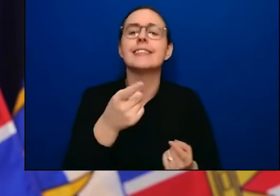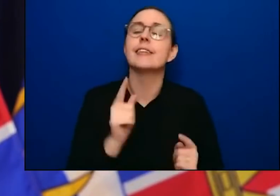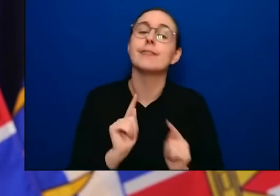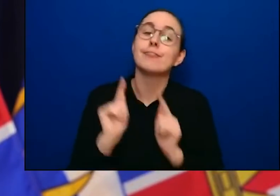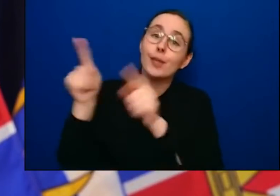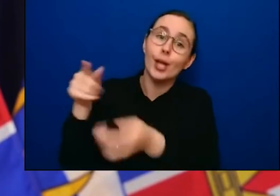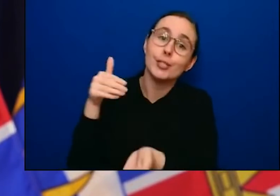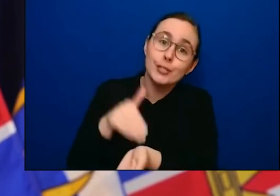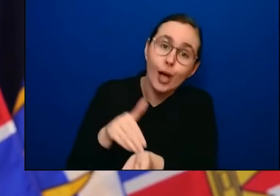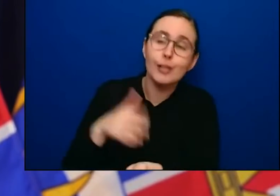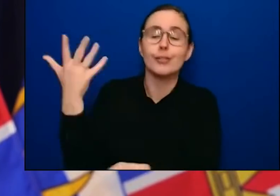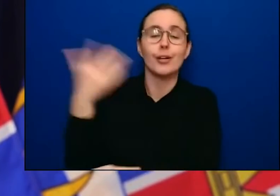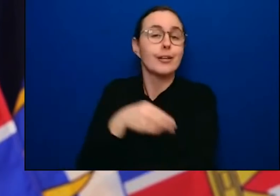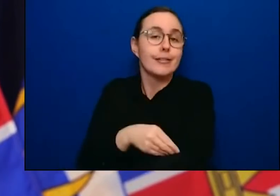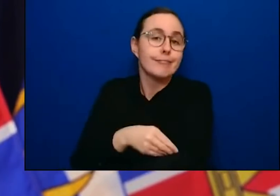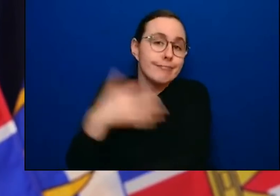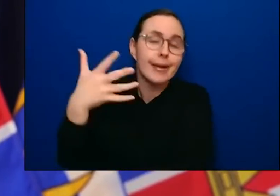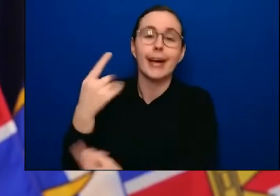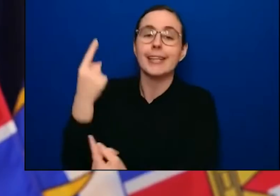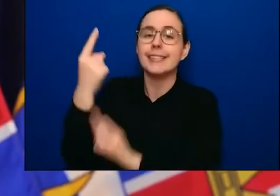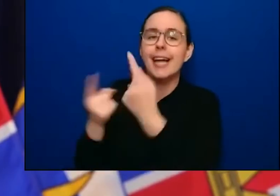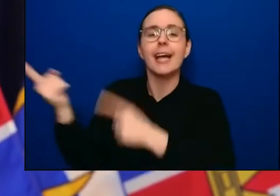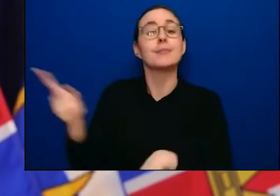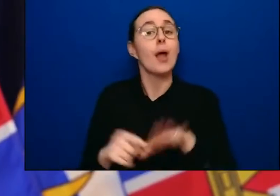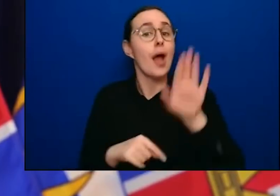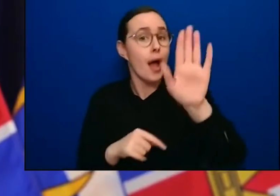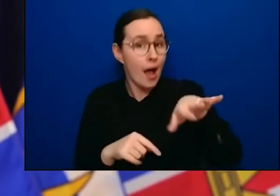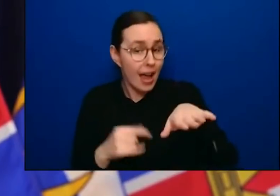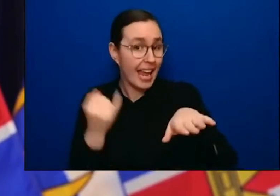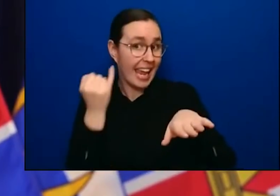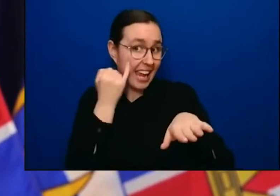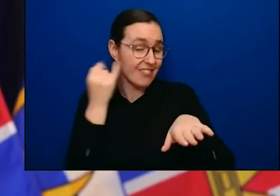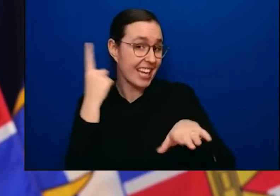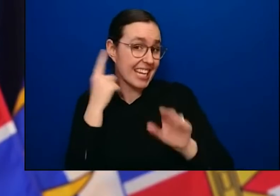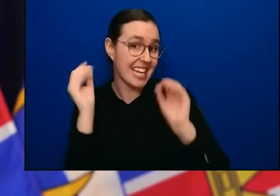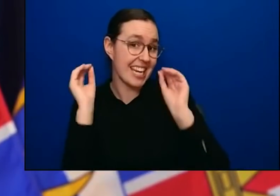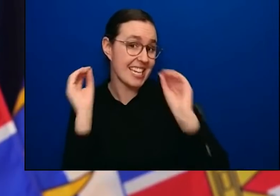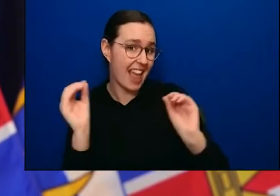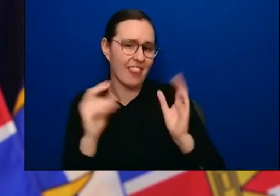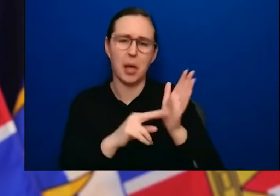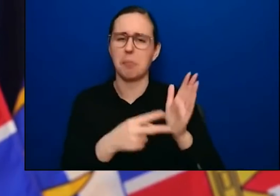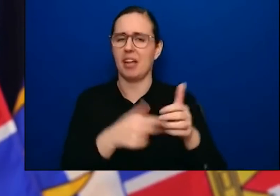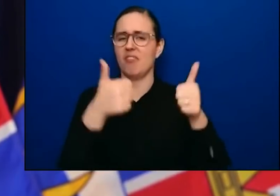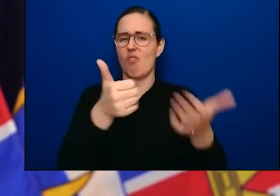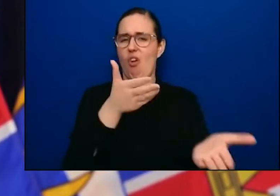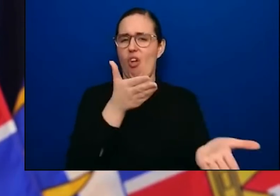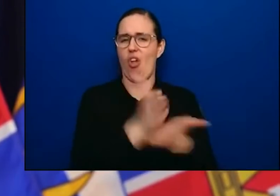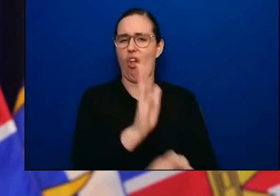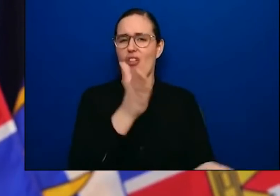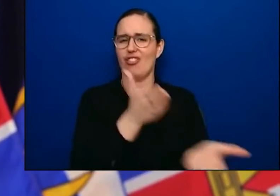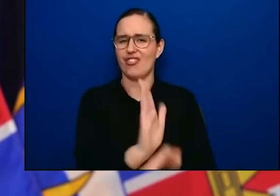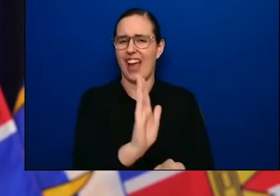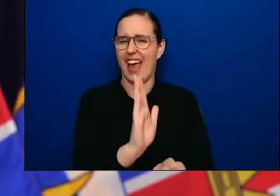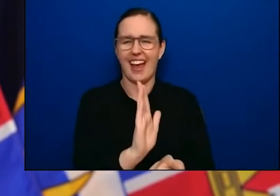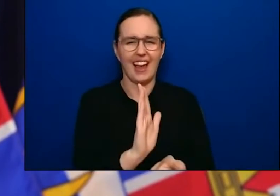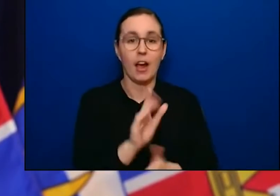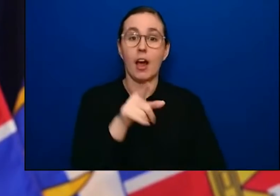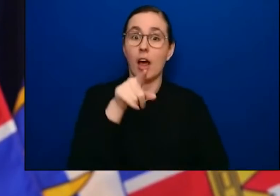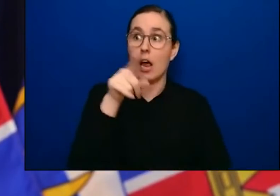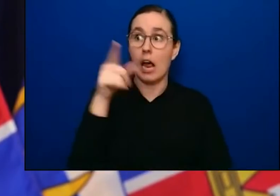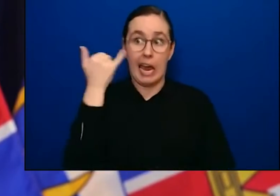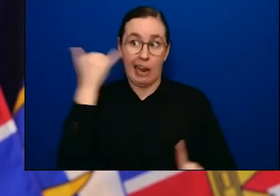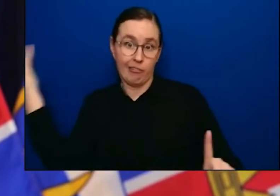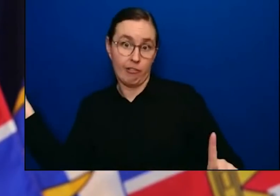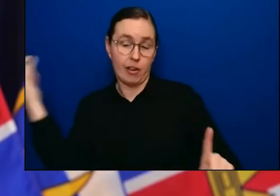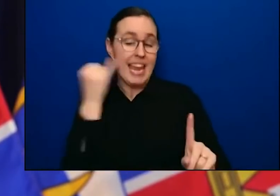they're positive and you have concerns, then let us know in the healthcare system. So I think it is a tool that it's not going to solve